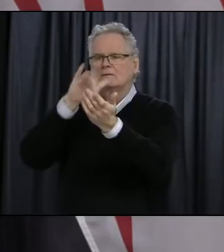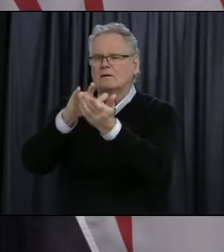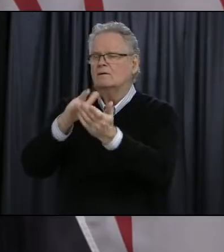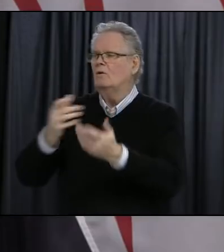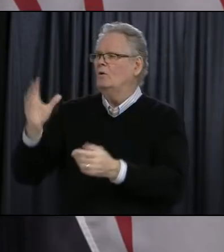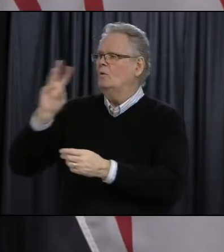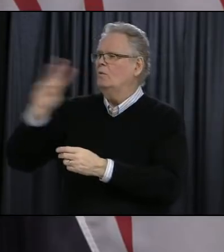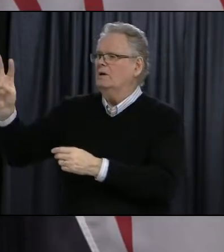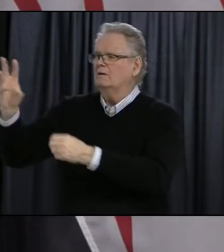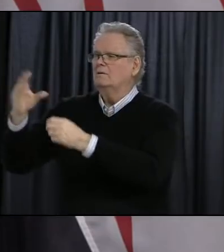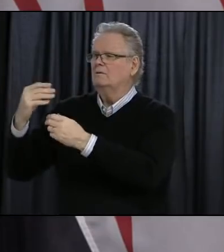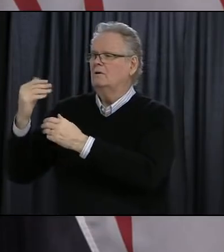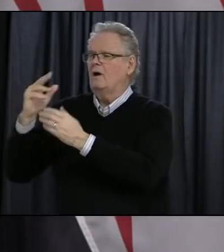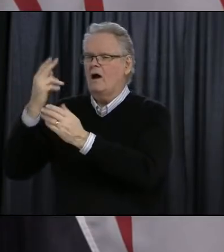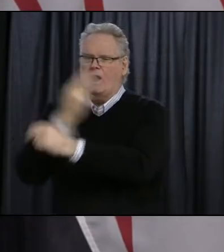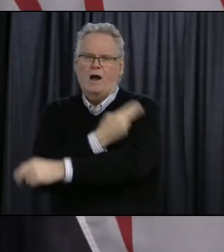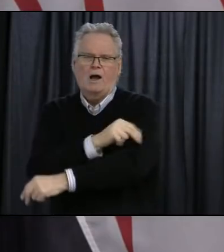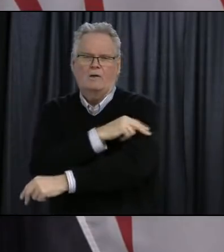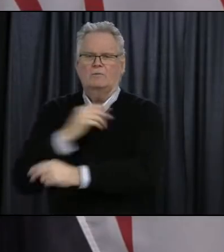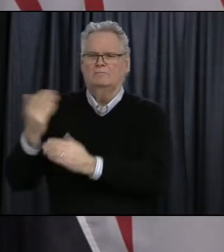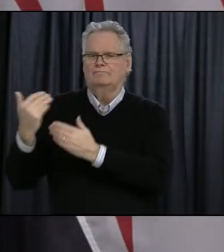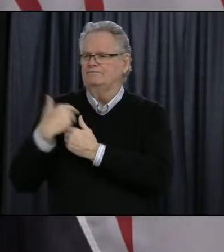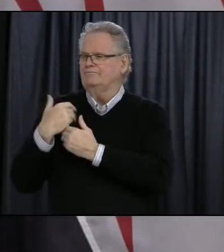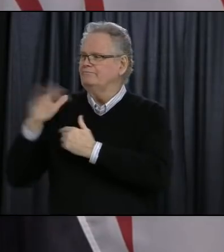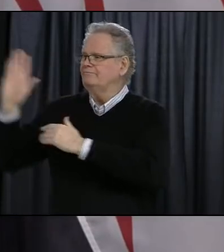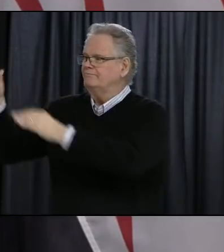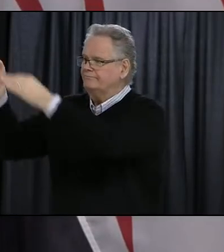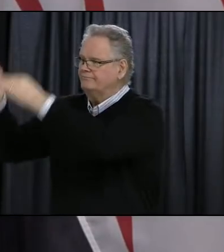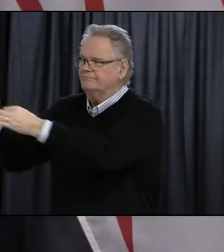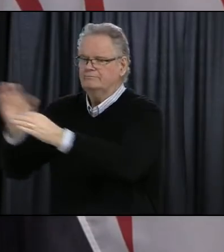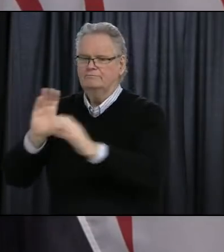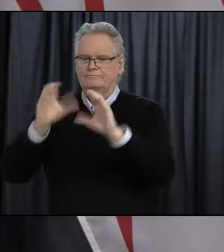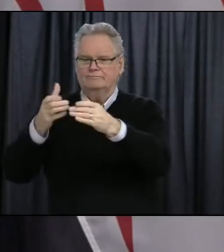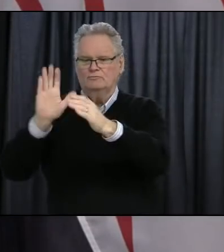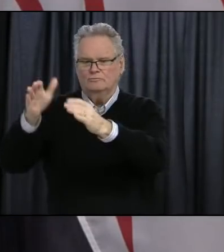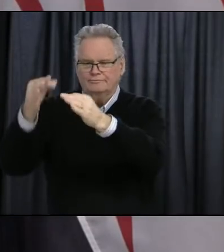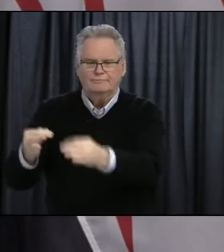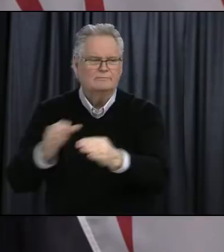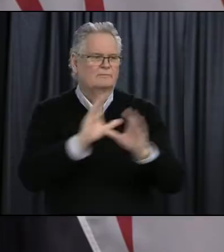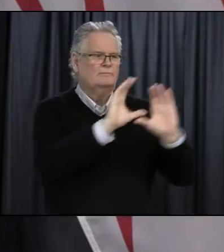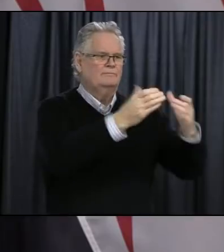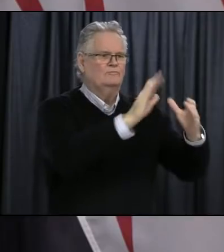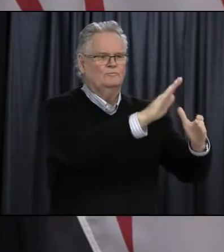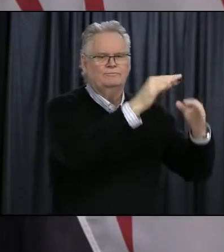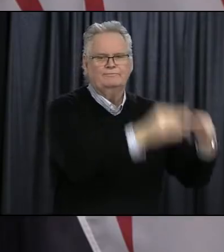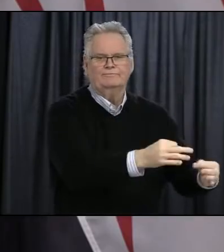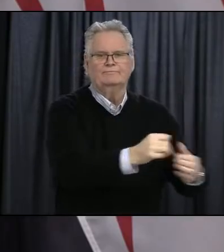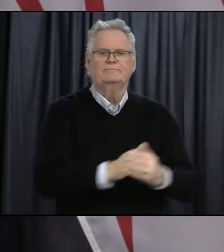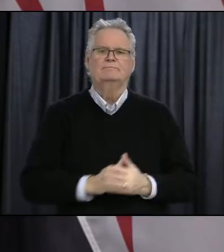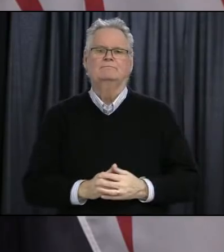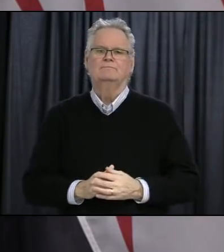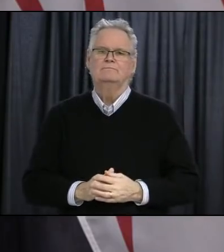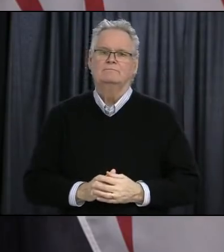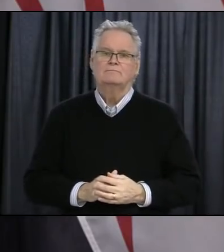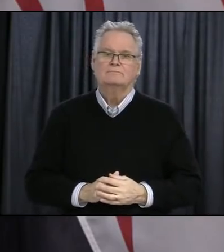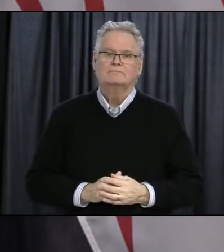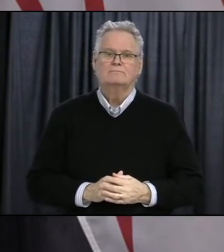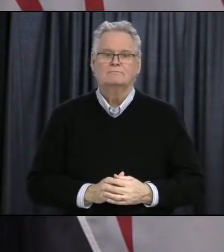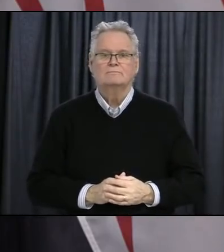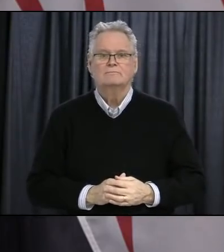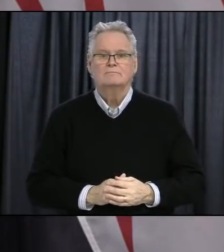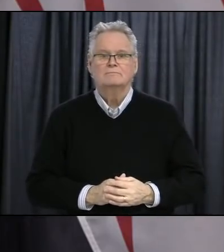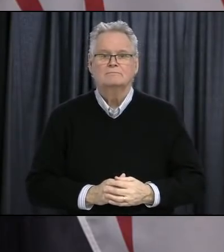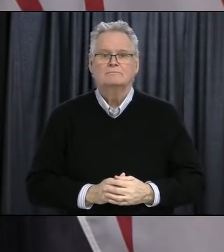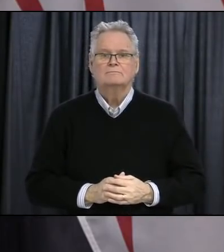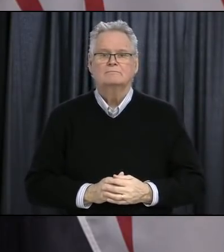policy for it. So I certainly don't want to speak out of turn to that. Is there a particular question that you were wondering? Because I don't know that